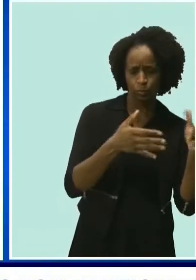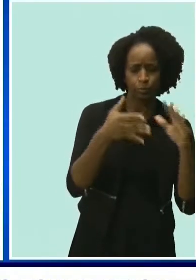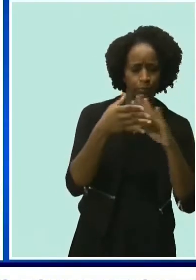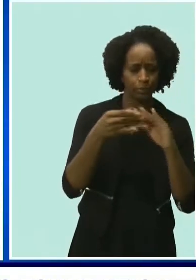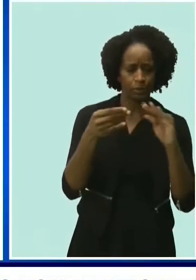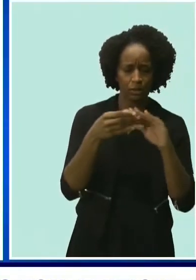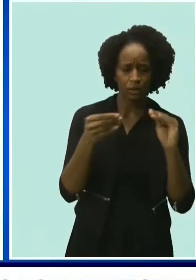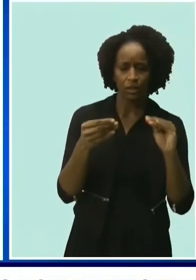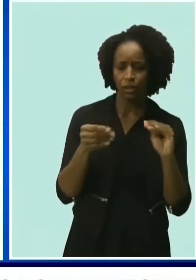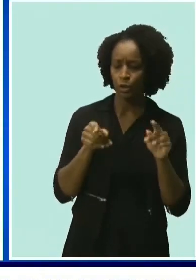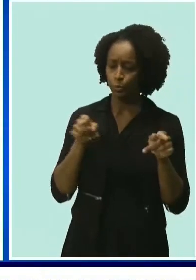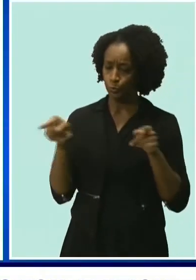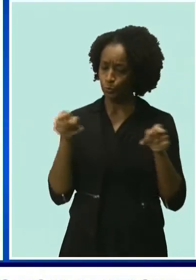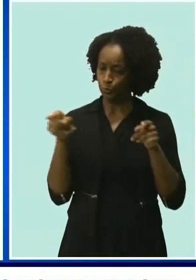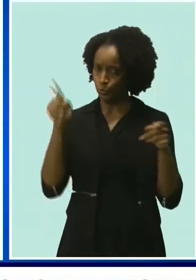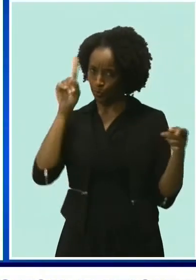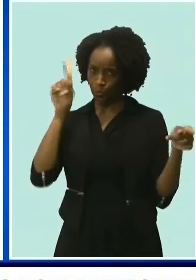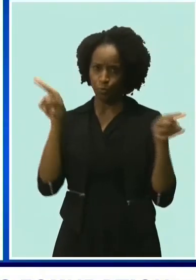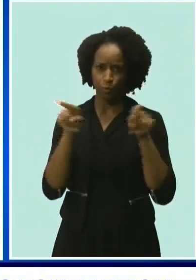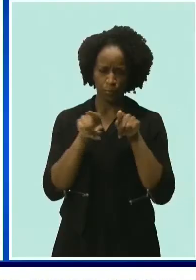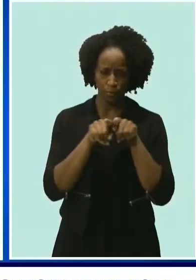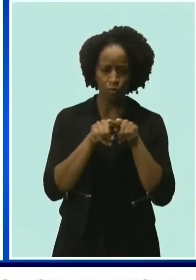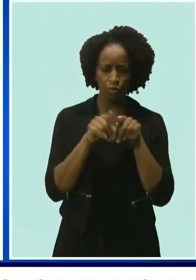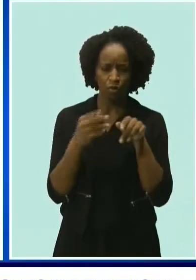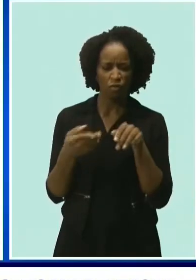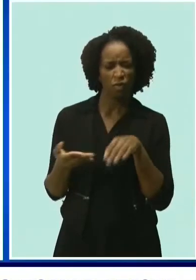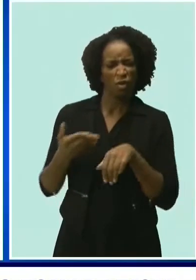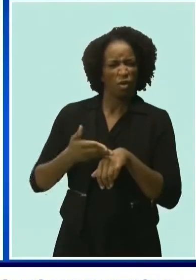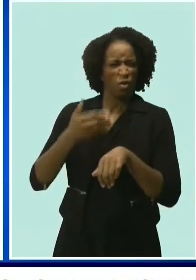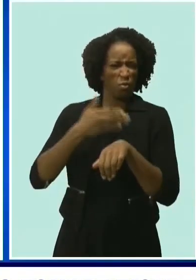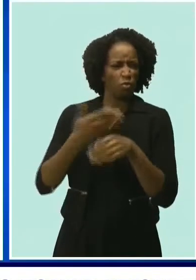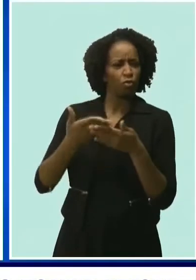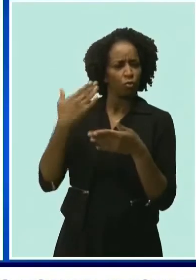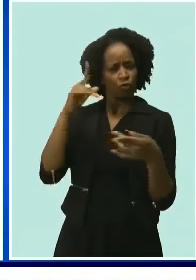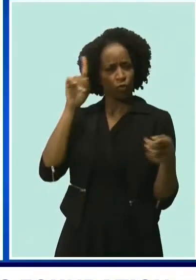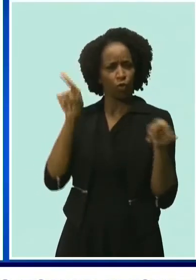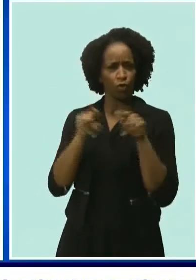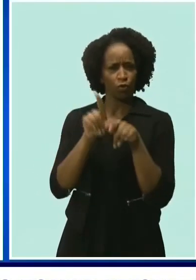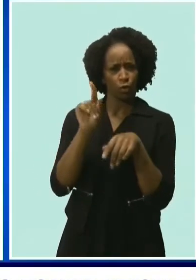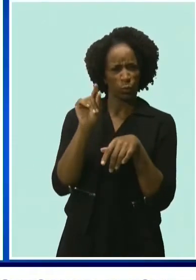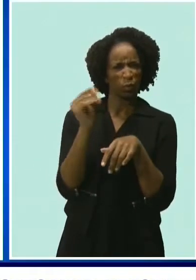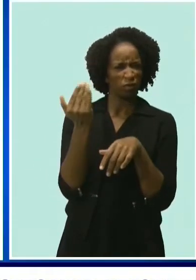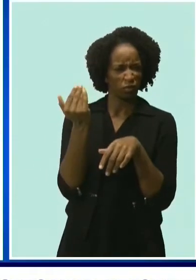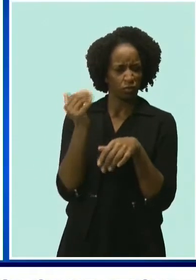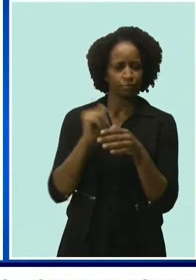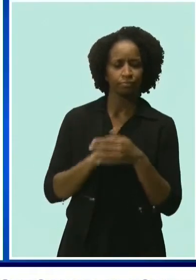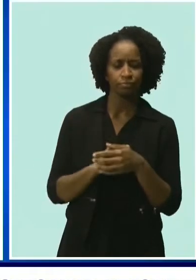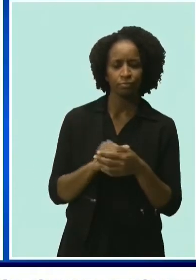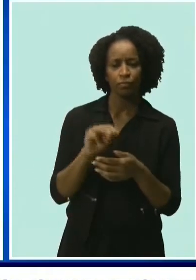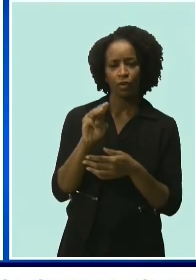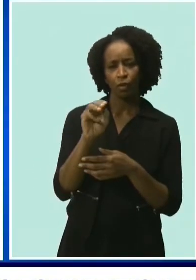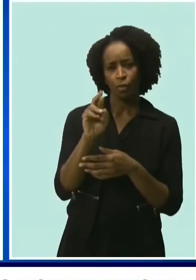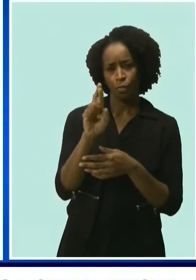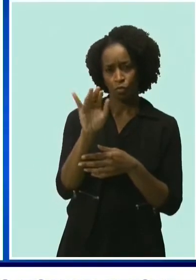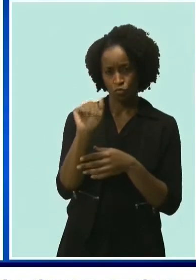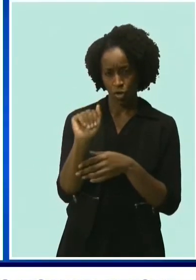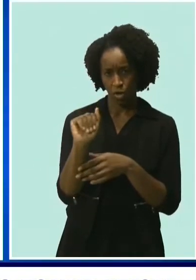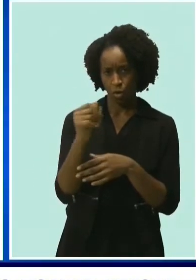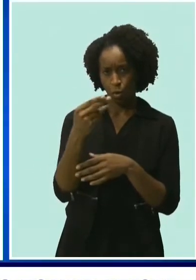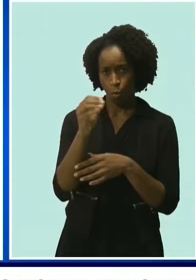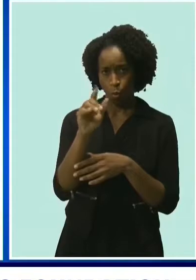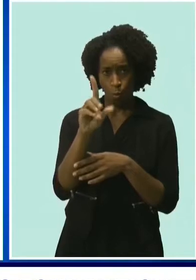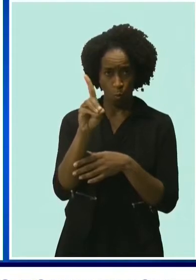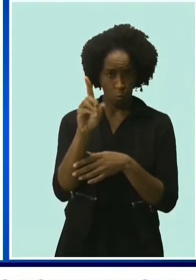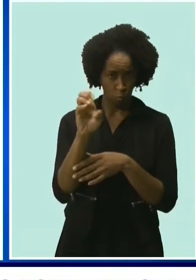significant enhancement to an agreement inked in 2015. He says the Maria Holder Diabetes Center for the Caribbean has been assisting